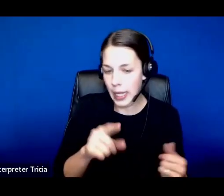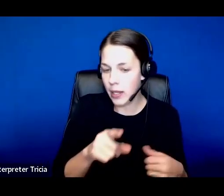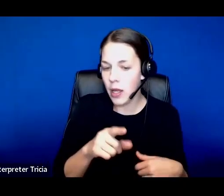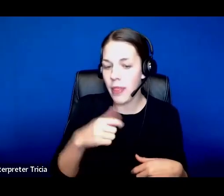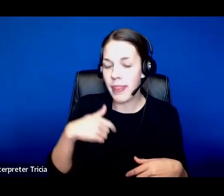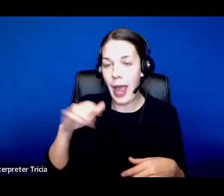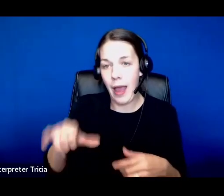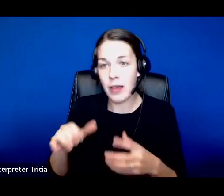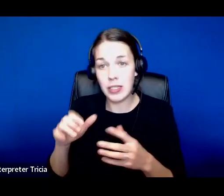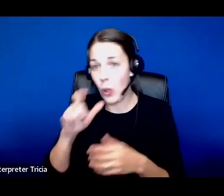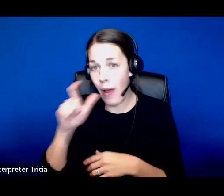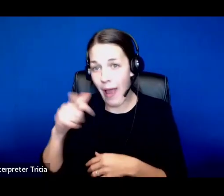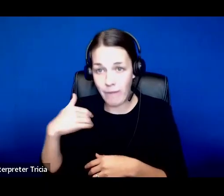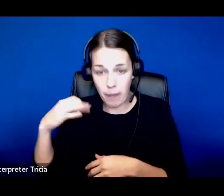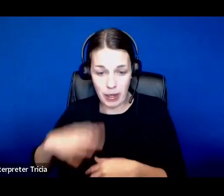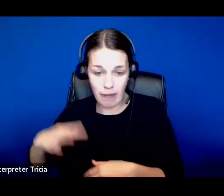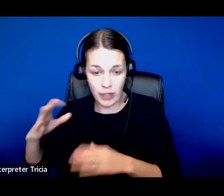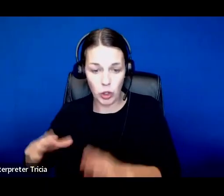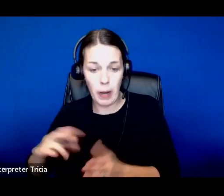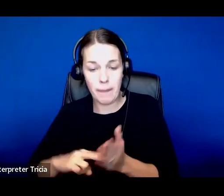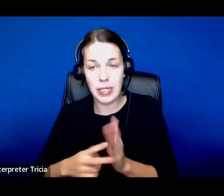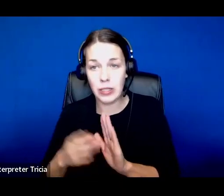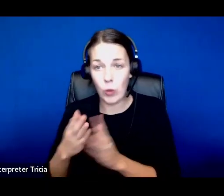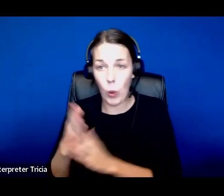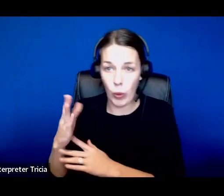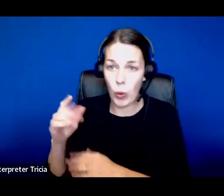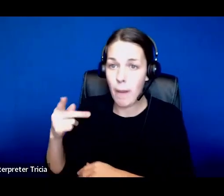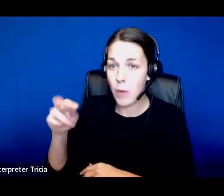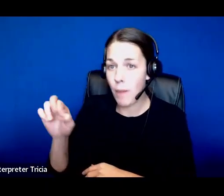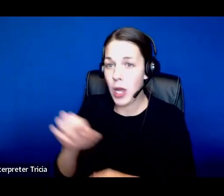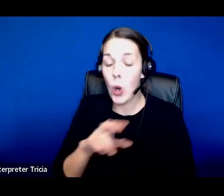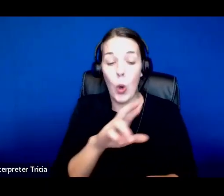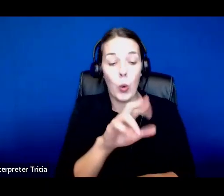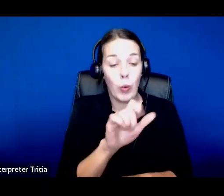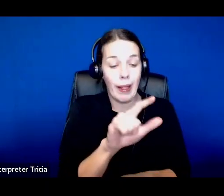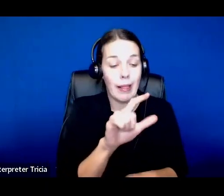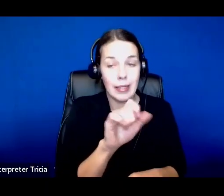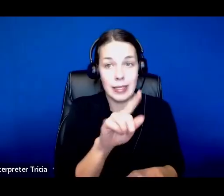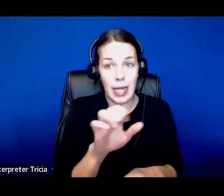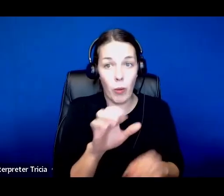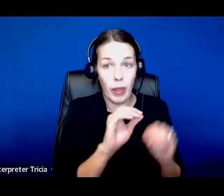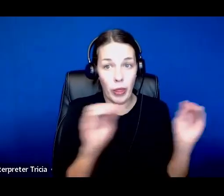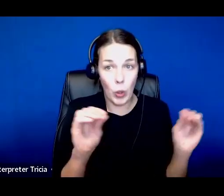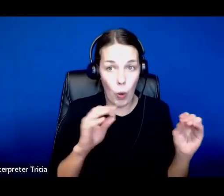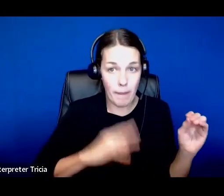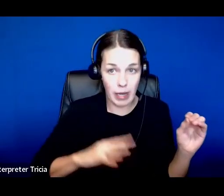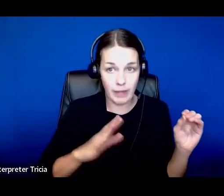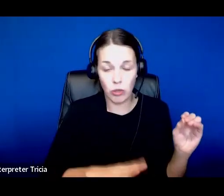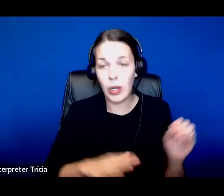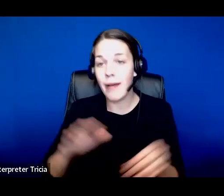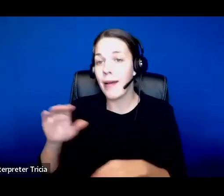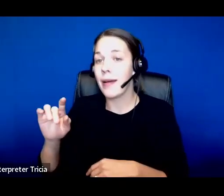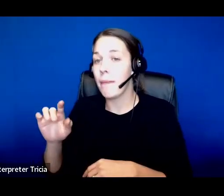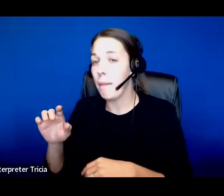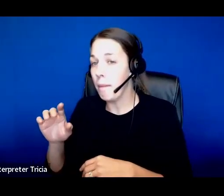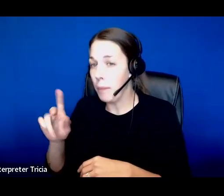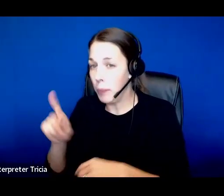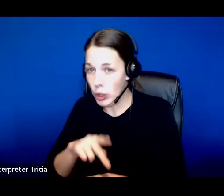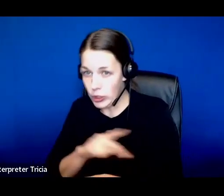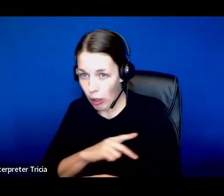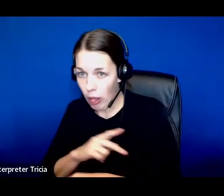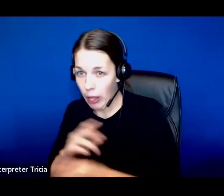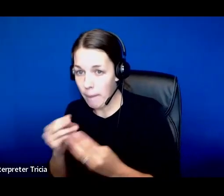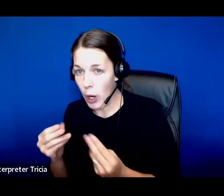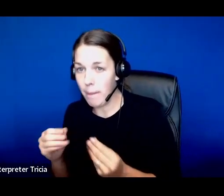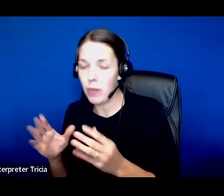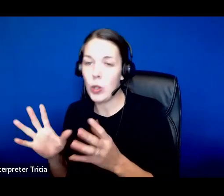through probate. So it's real estate in your name only with no beneficiary, and titled personal property